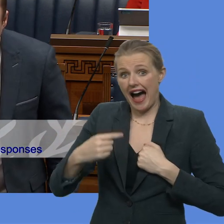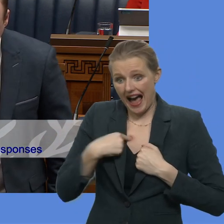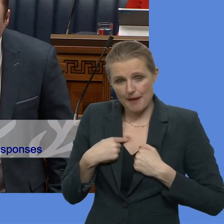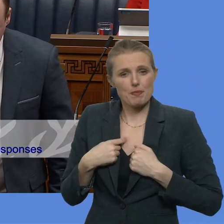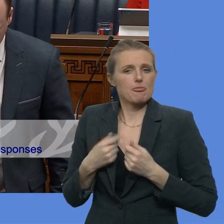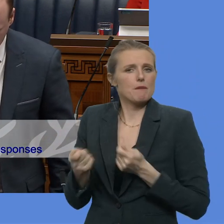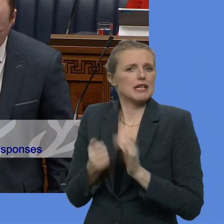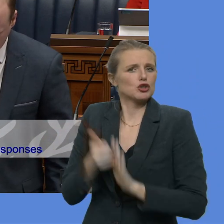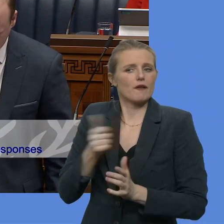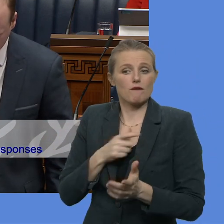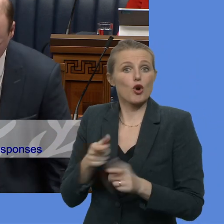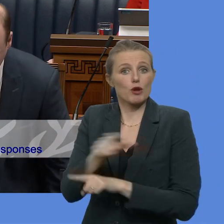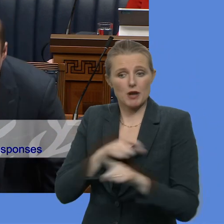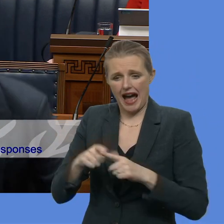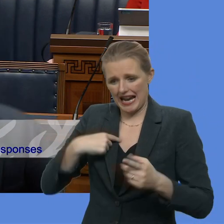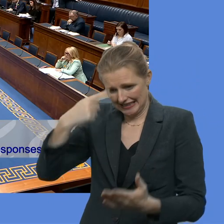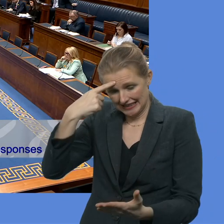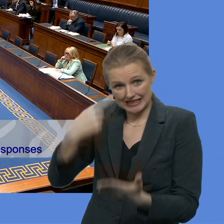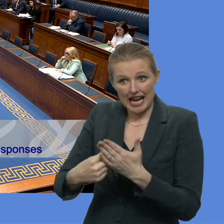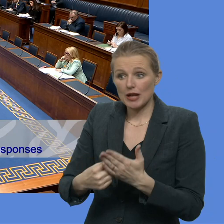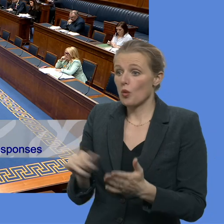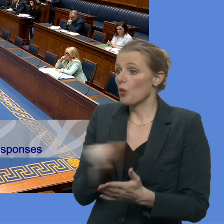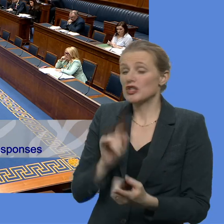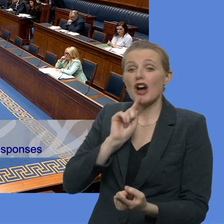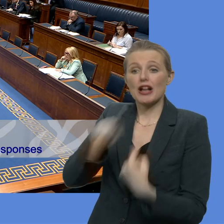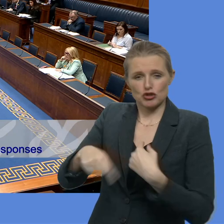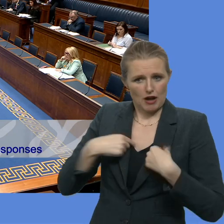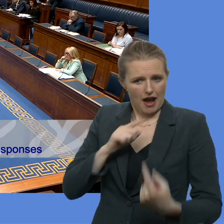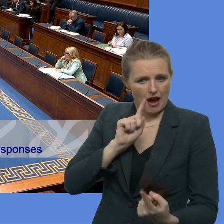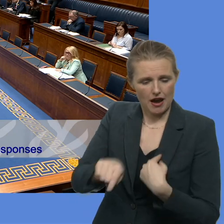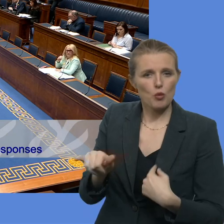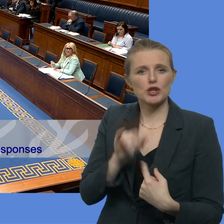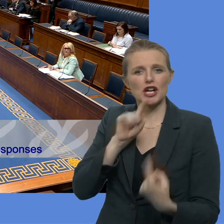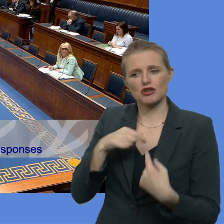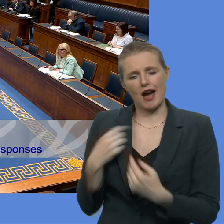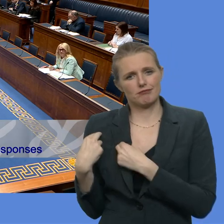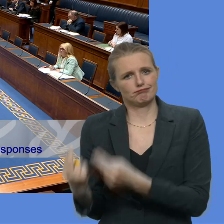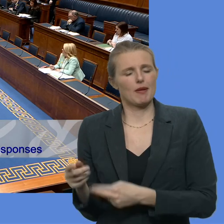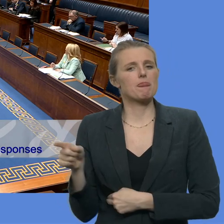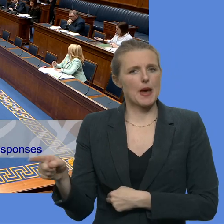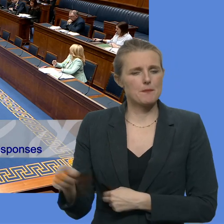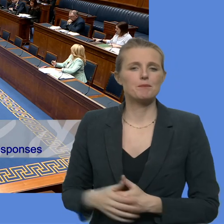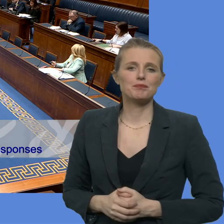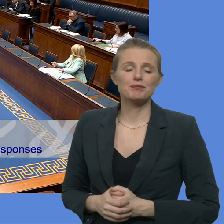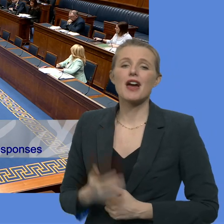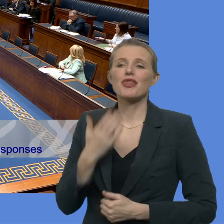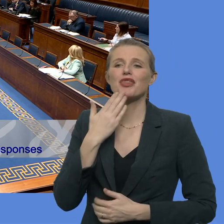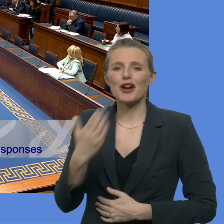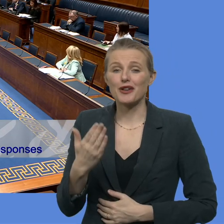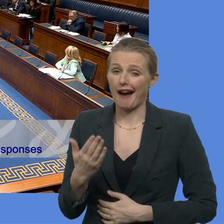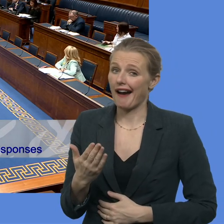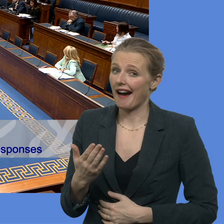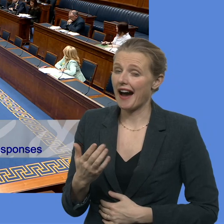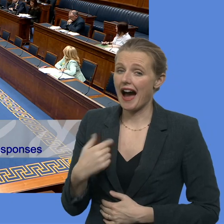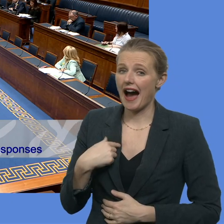Communities in approving answers prior to issue. Mr. Durkin. Thank the Minister for his answer. I was half expecting him to give